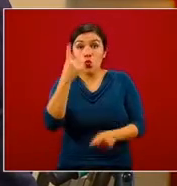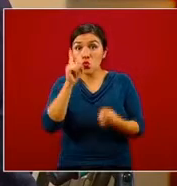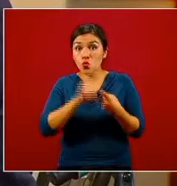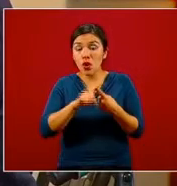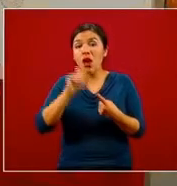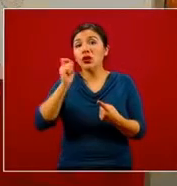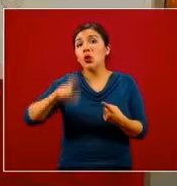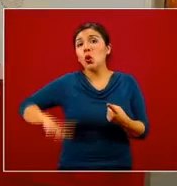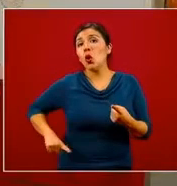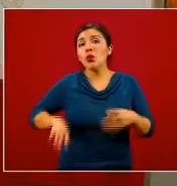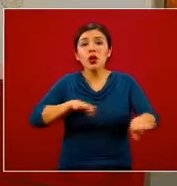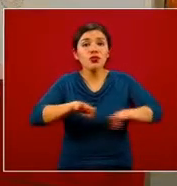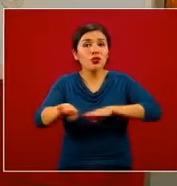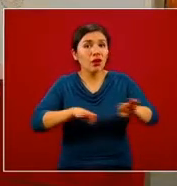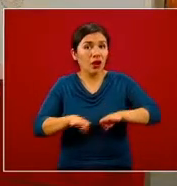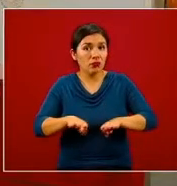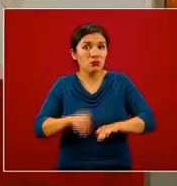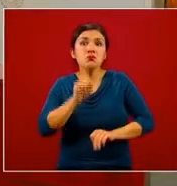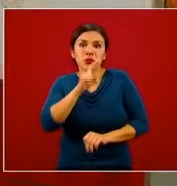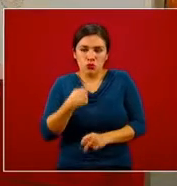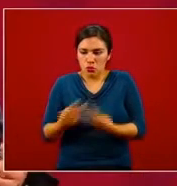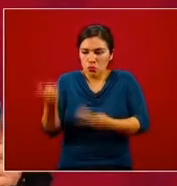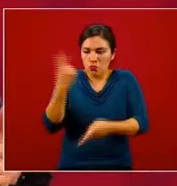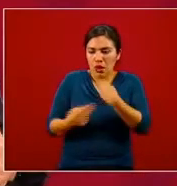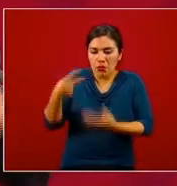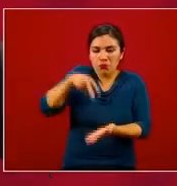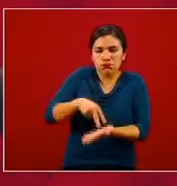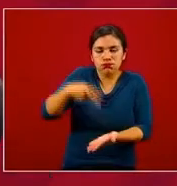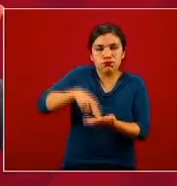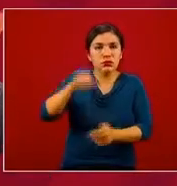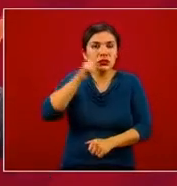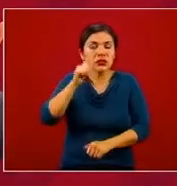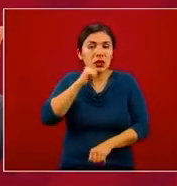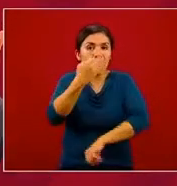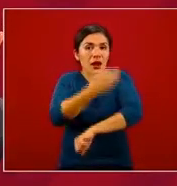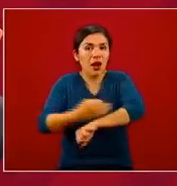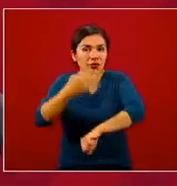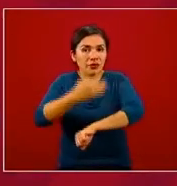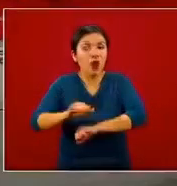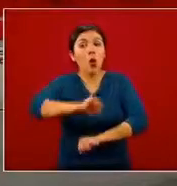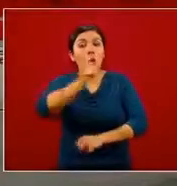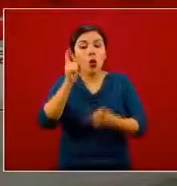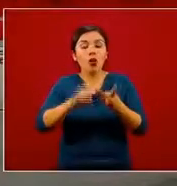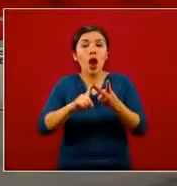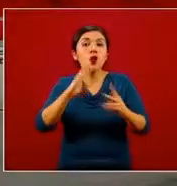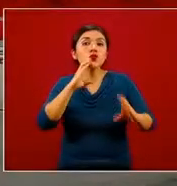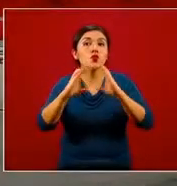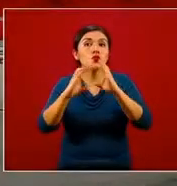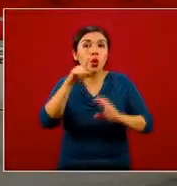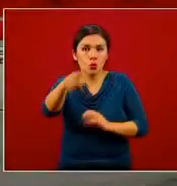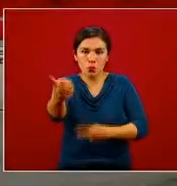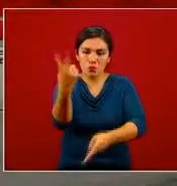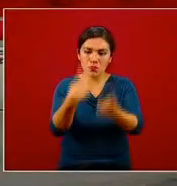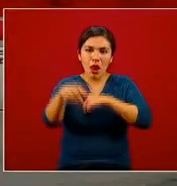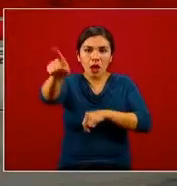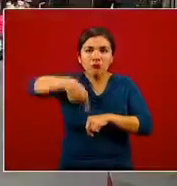the 30th of March. This agreement stipulated essential activities, and that was